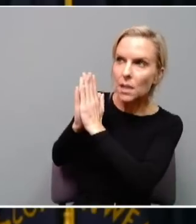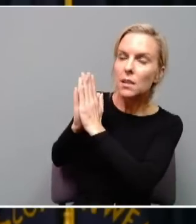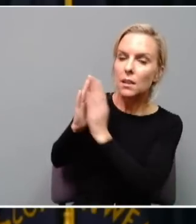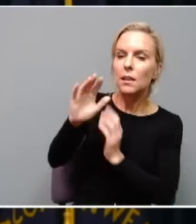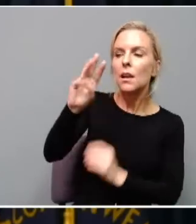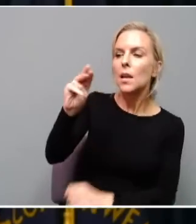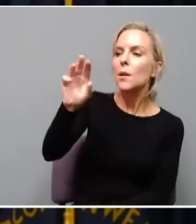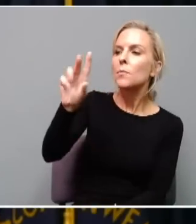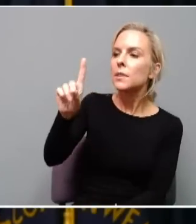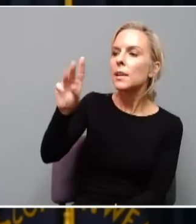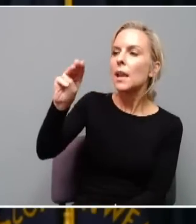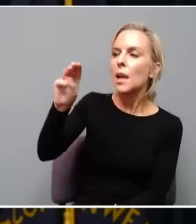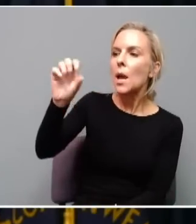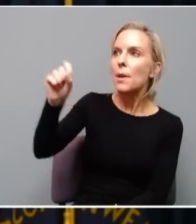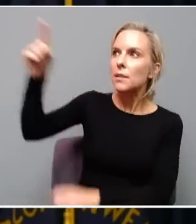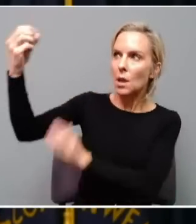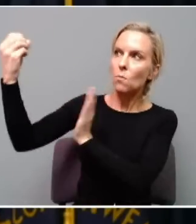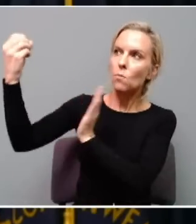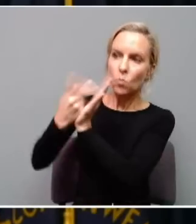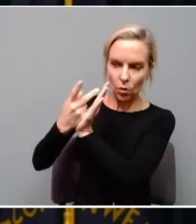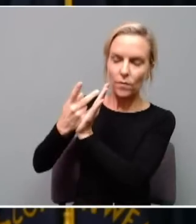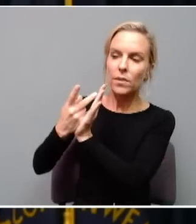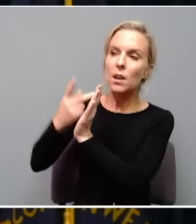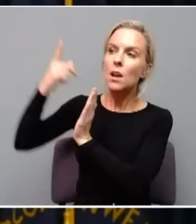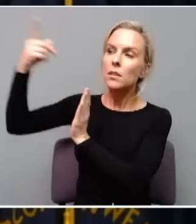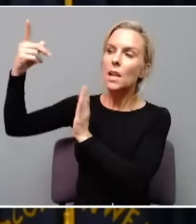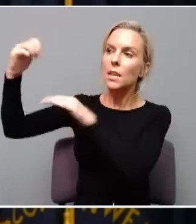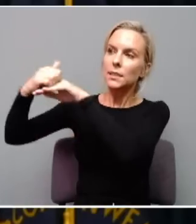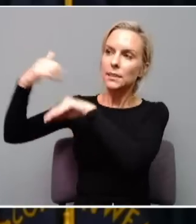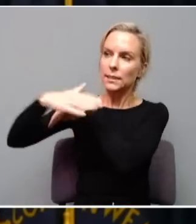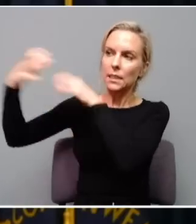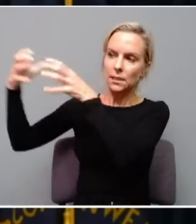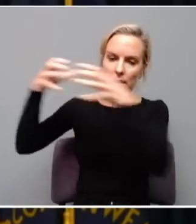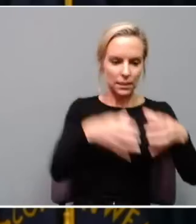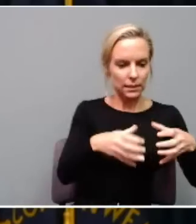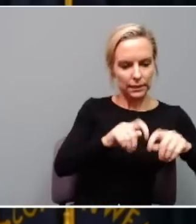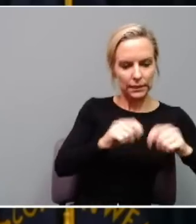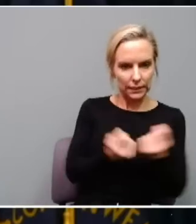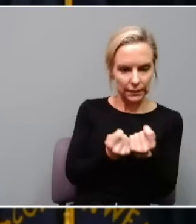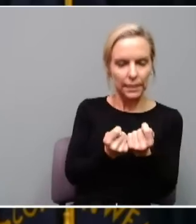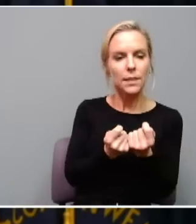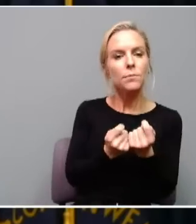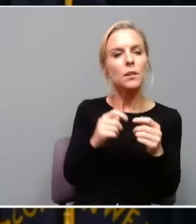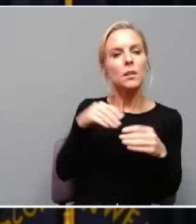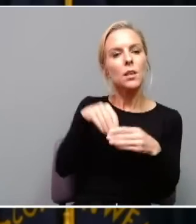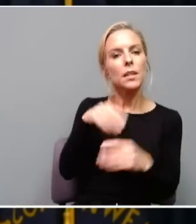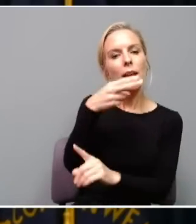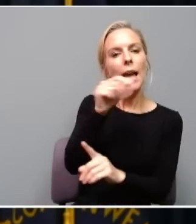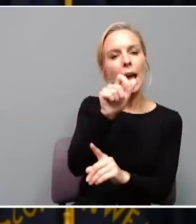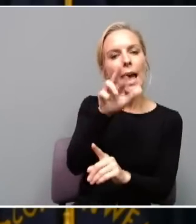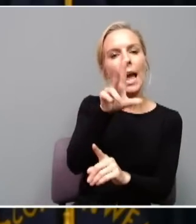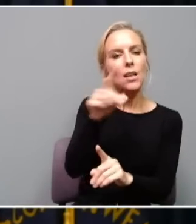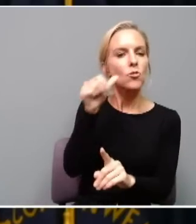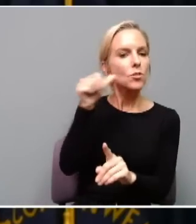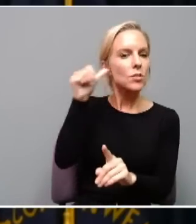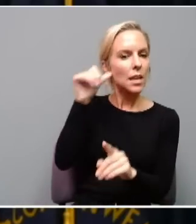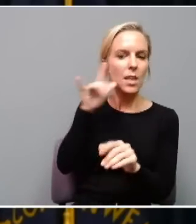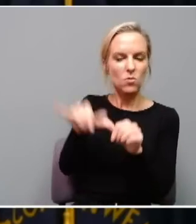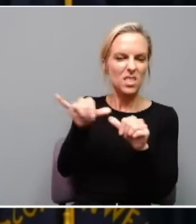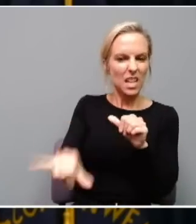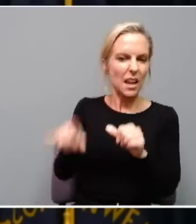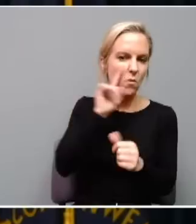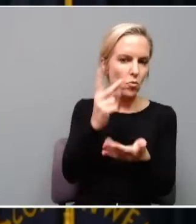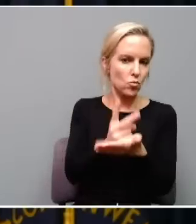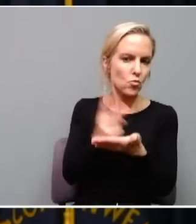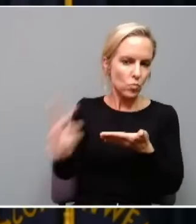was approved, and a team arrived at Appalachian Regional Healthcare in Hazard yesterday for a 2-week stay. Earlier